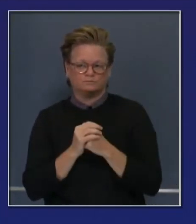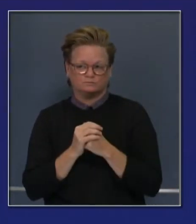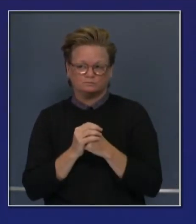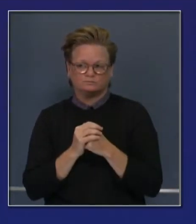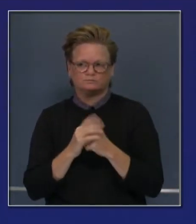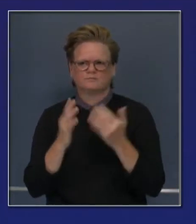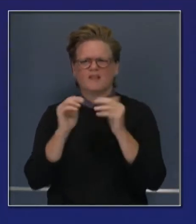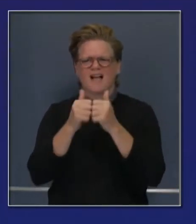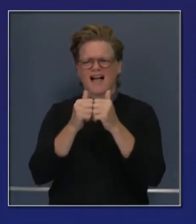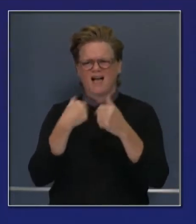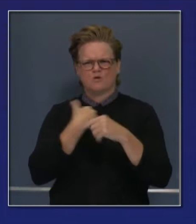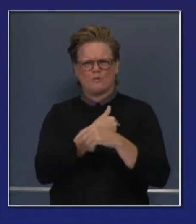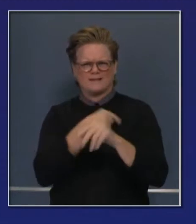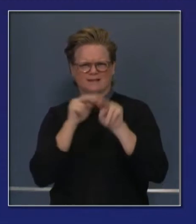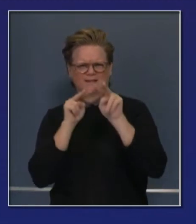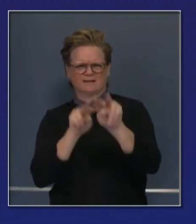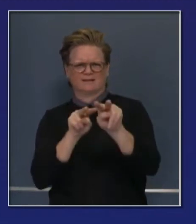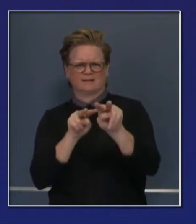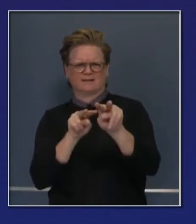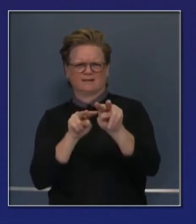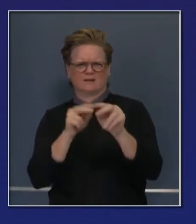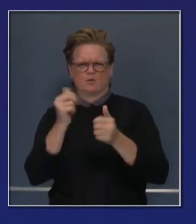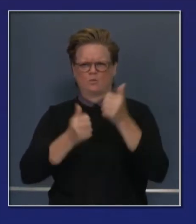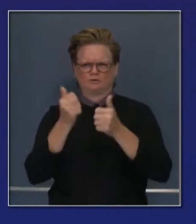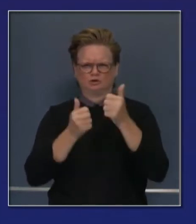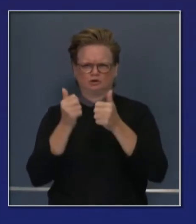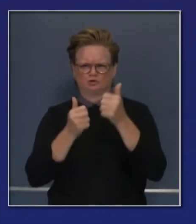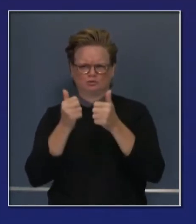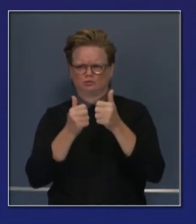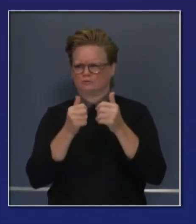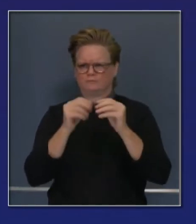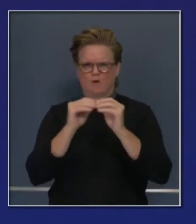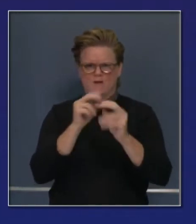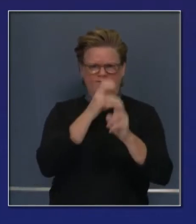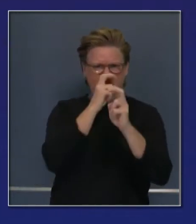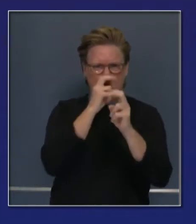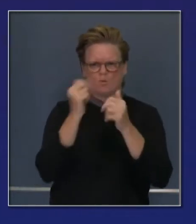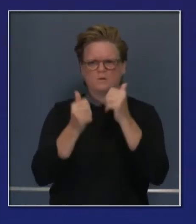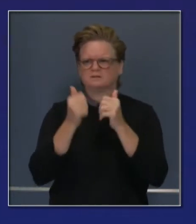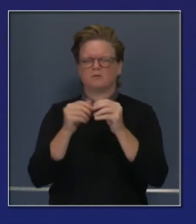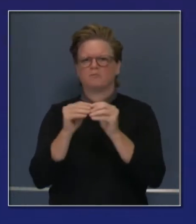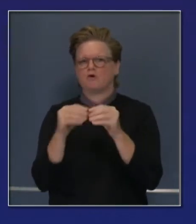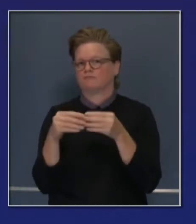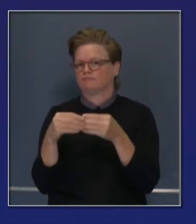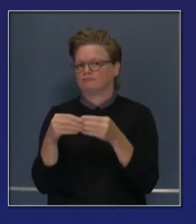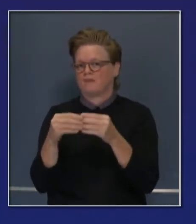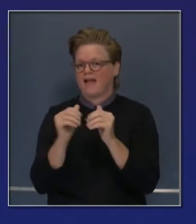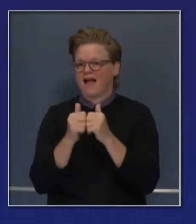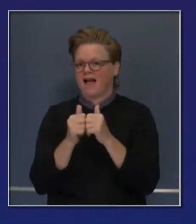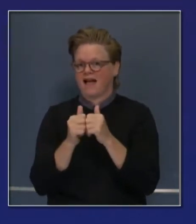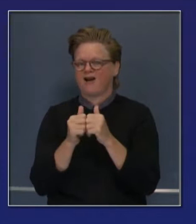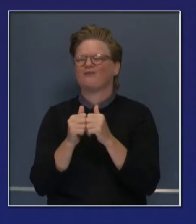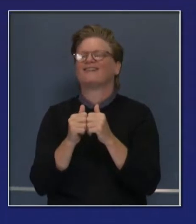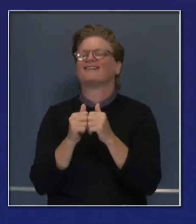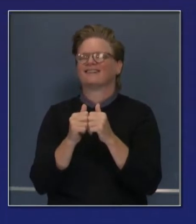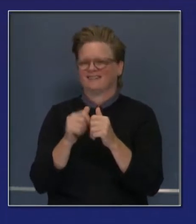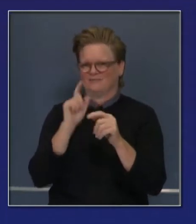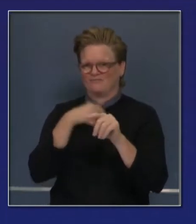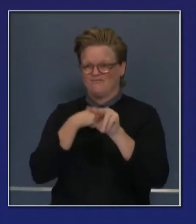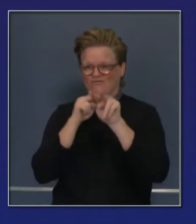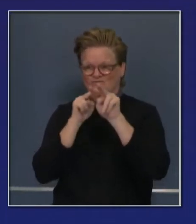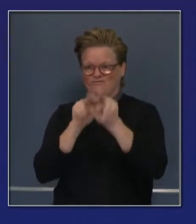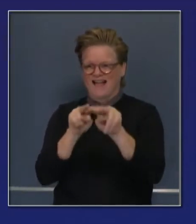leading indicator of how things are taking shape in a particular part of the state are case rates and